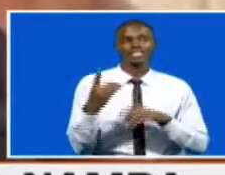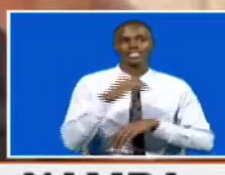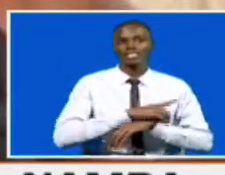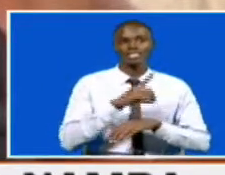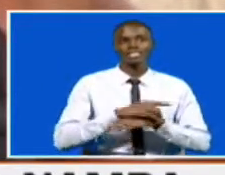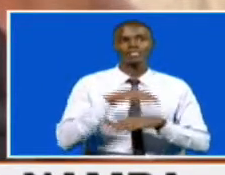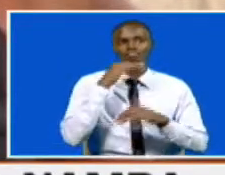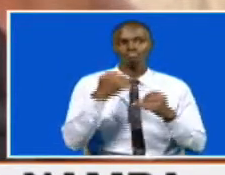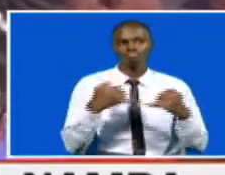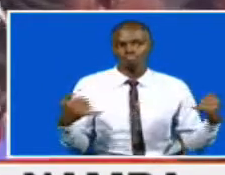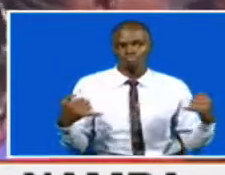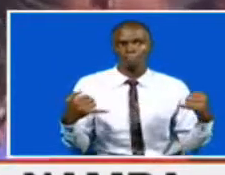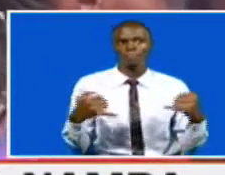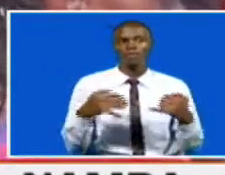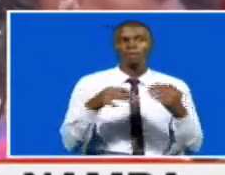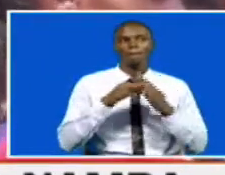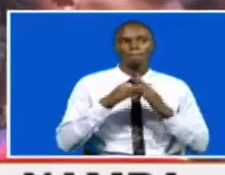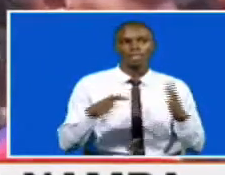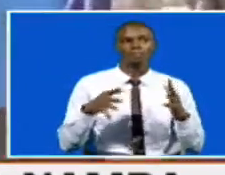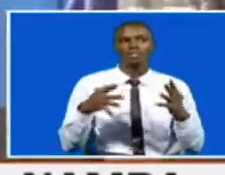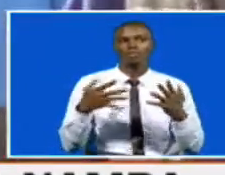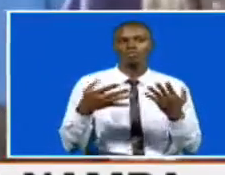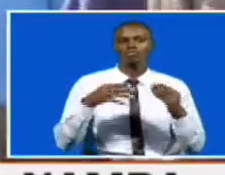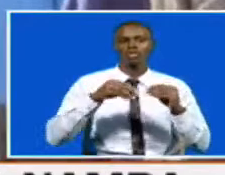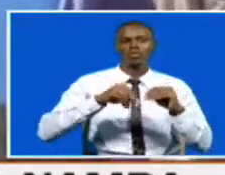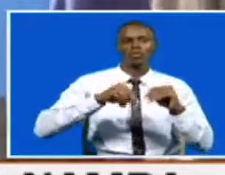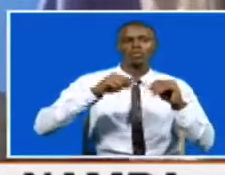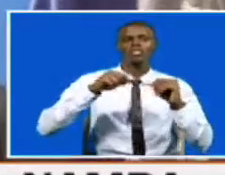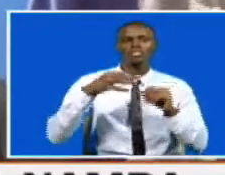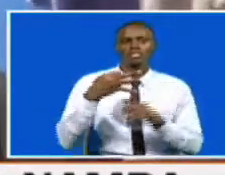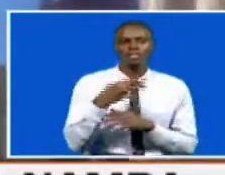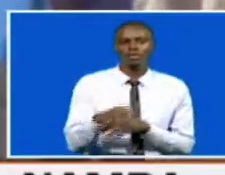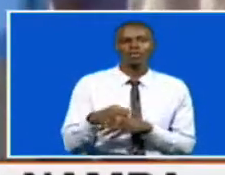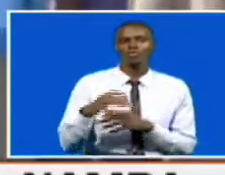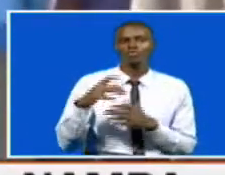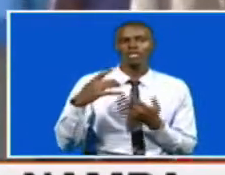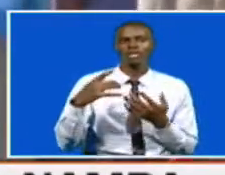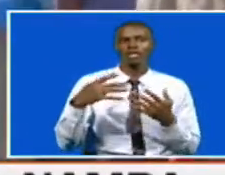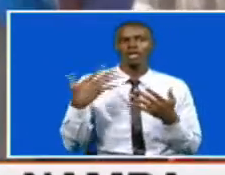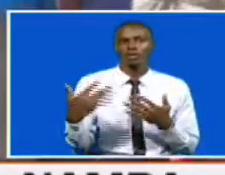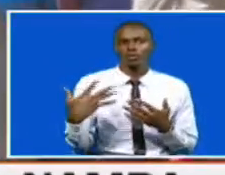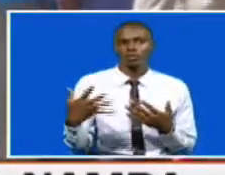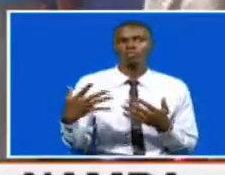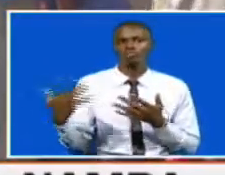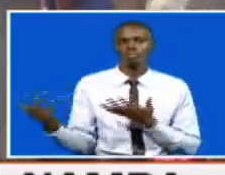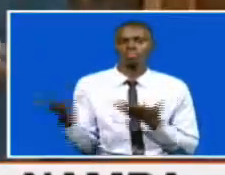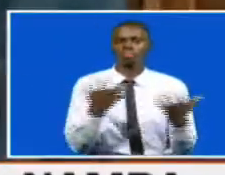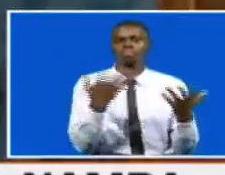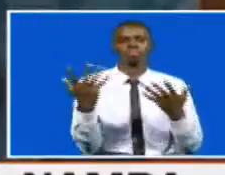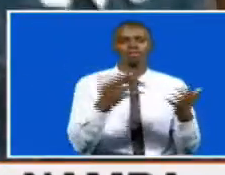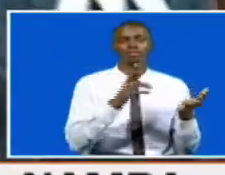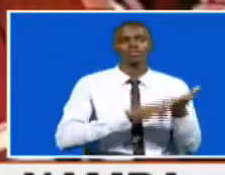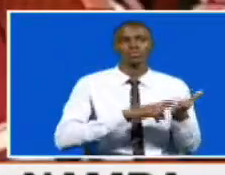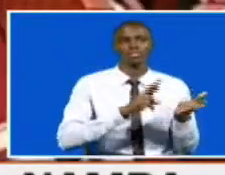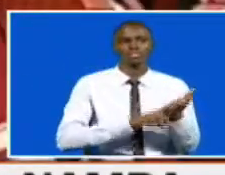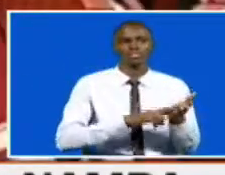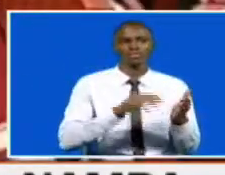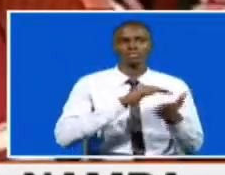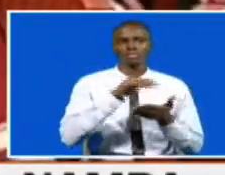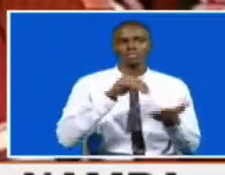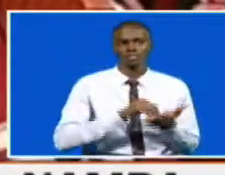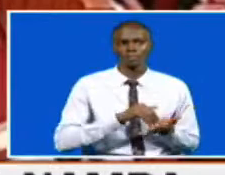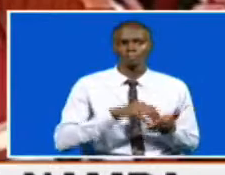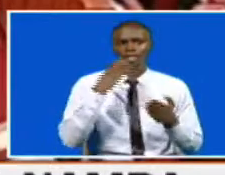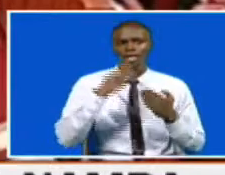a public decry over the quantity of documents one had to carry physically to a registration center. At the end